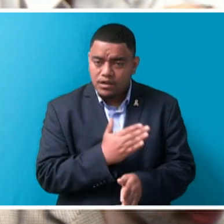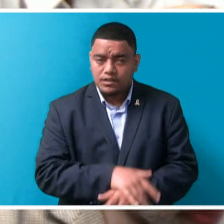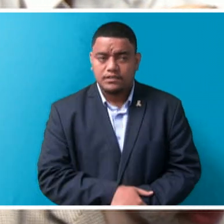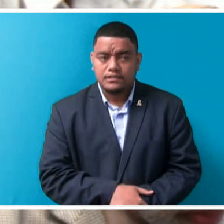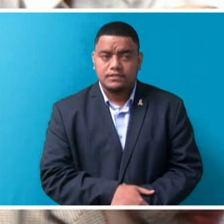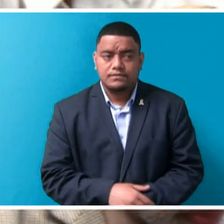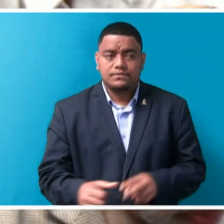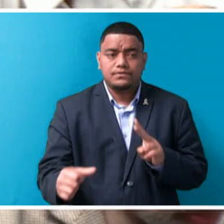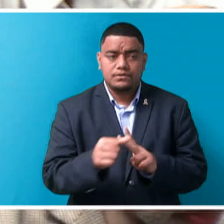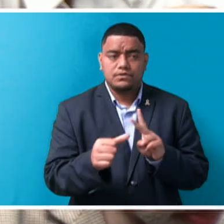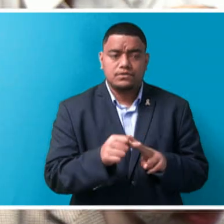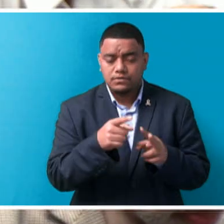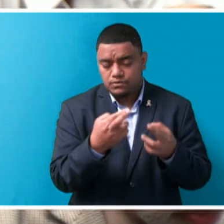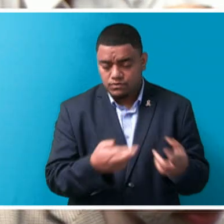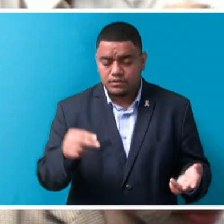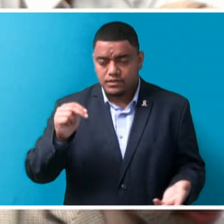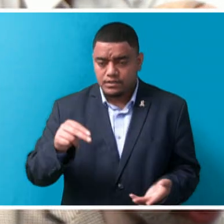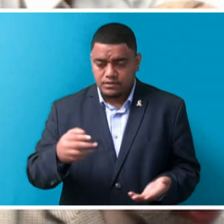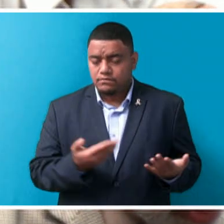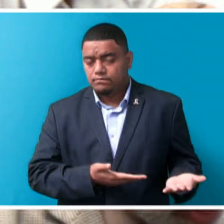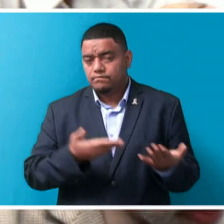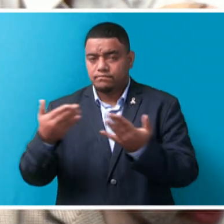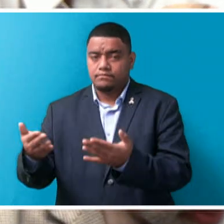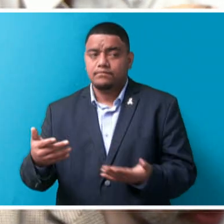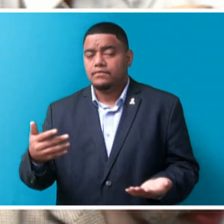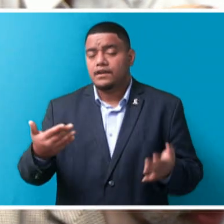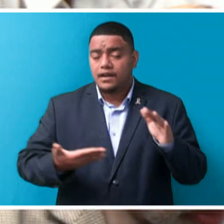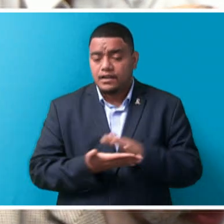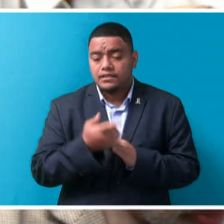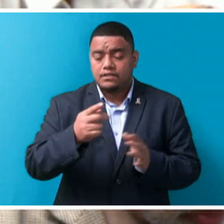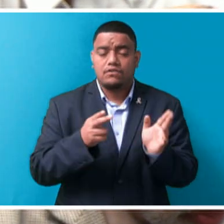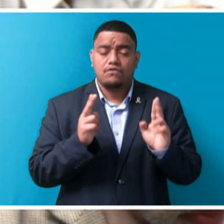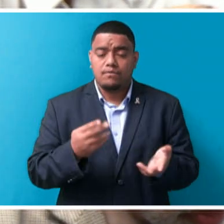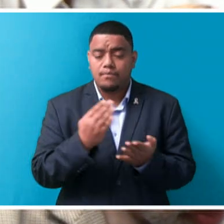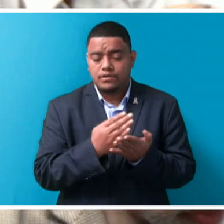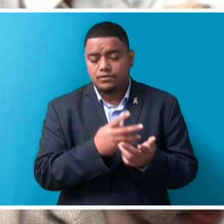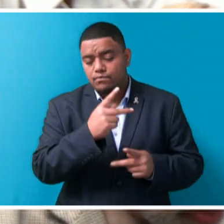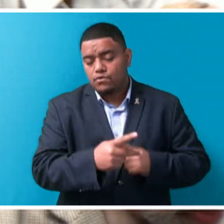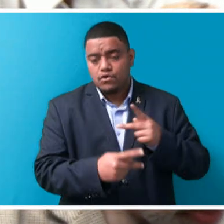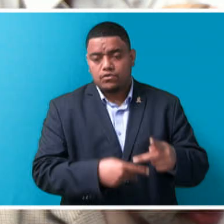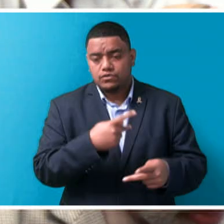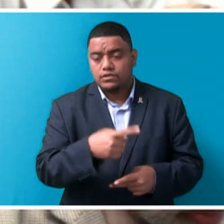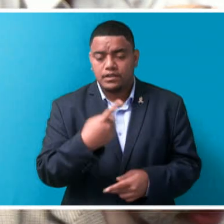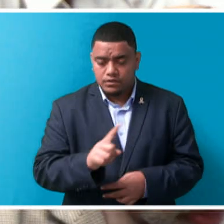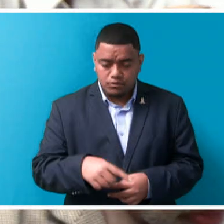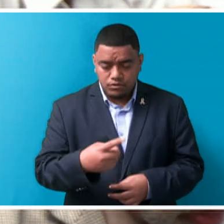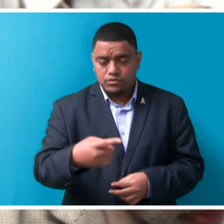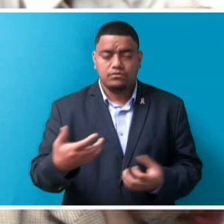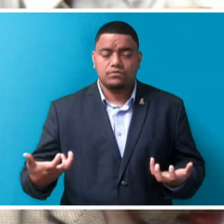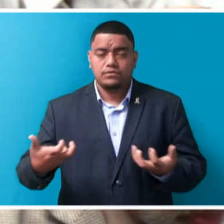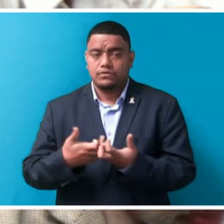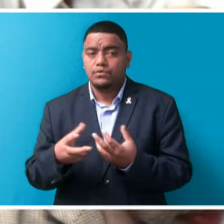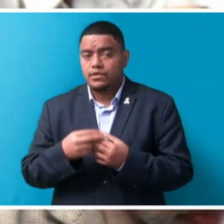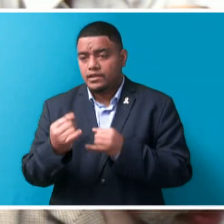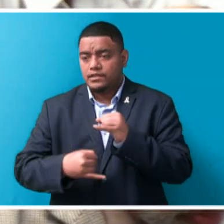All subsequent resourcing requests will be aggressively pursued through the normal budgetary process alongside continued alignment with our